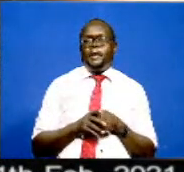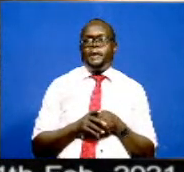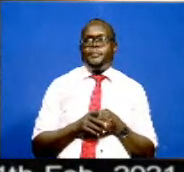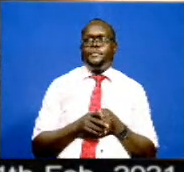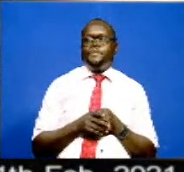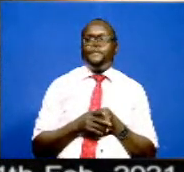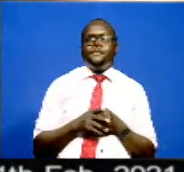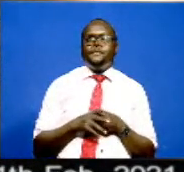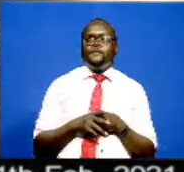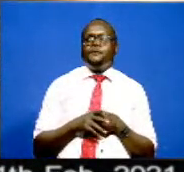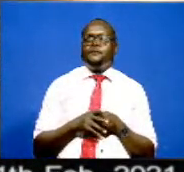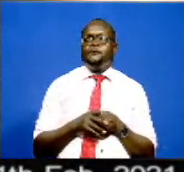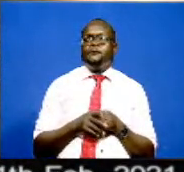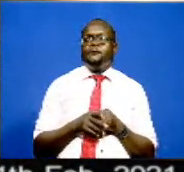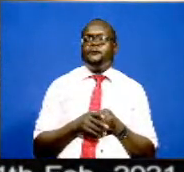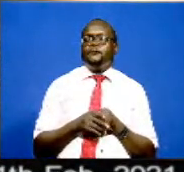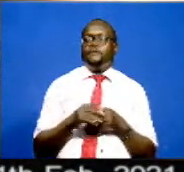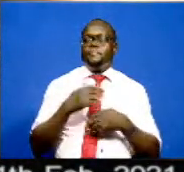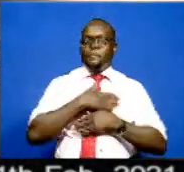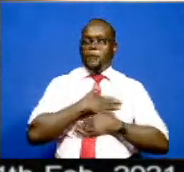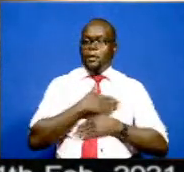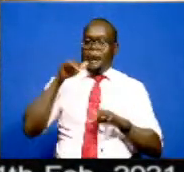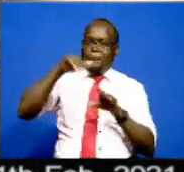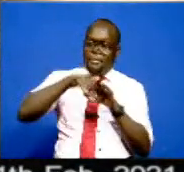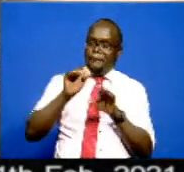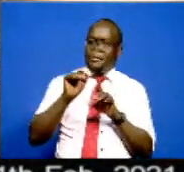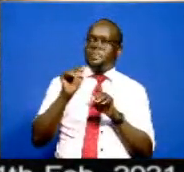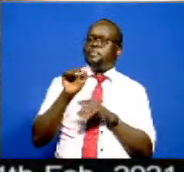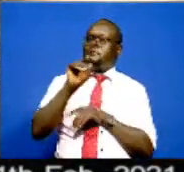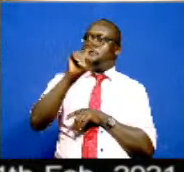my vote. So, honourable members, I put the question.